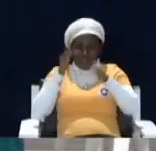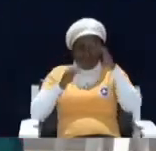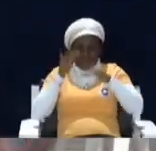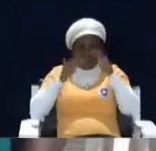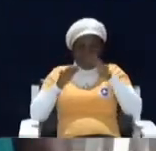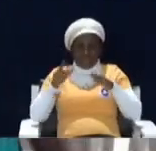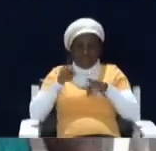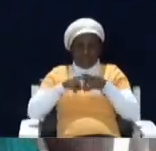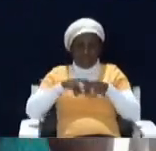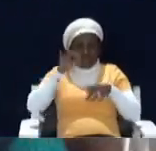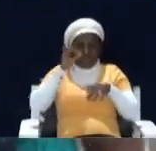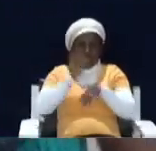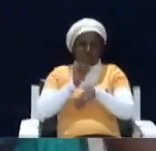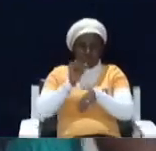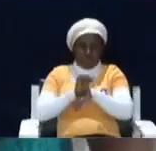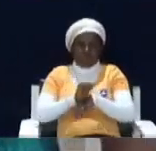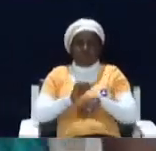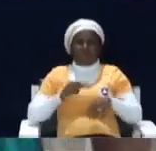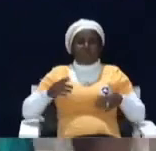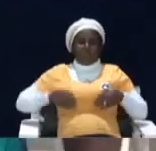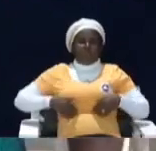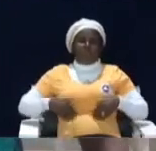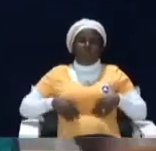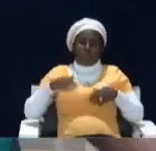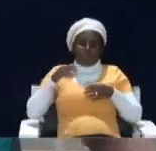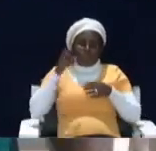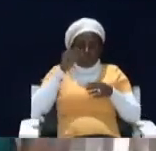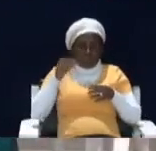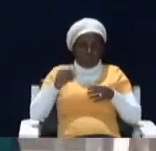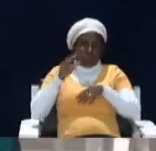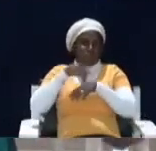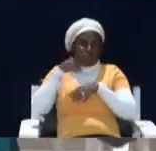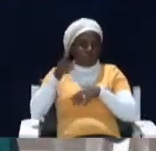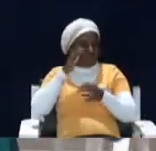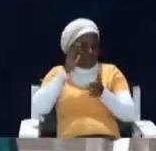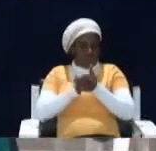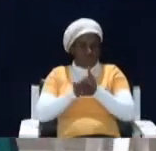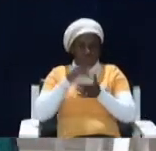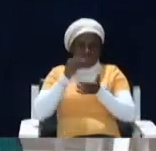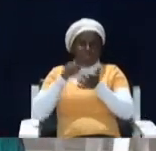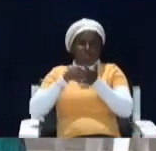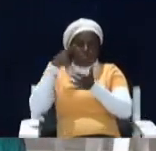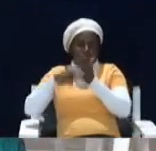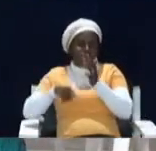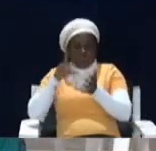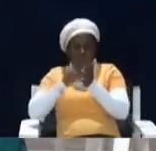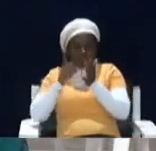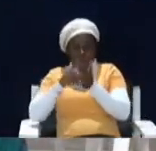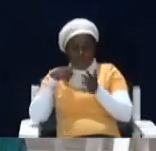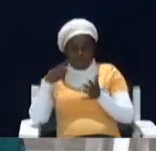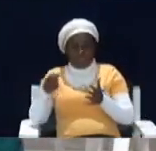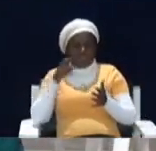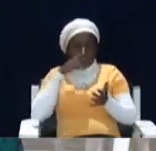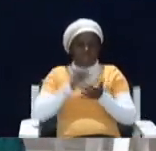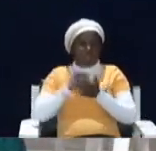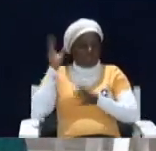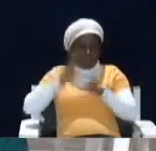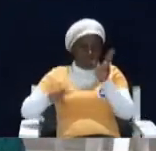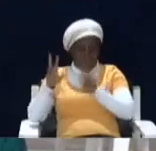the kidney function. So I called my wife. I said, this is what the doctor said. She said I should not